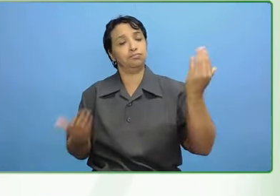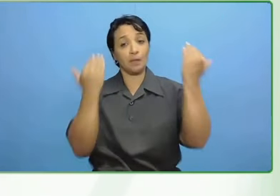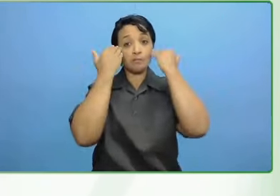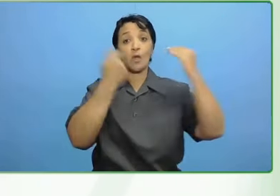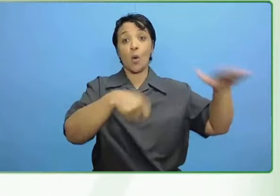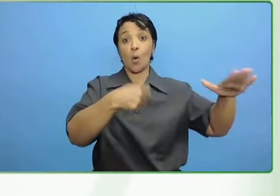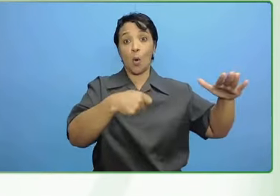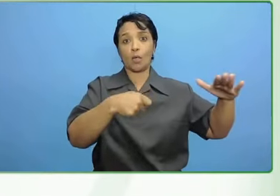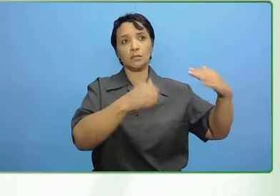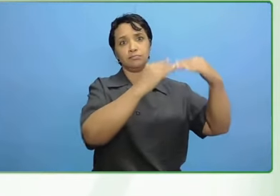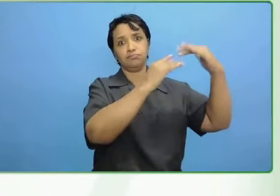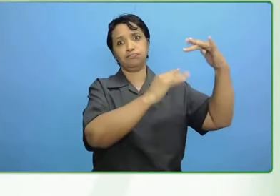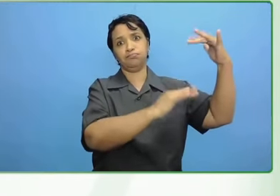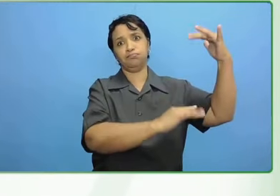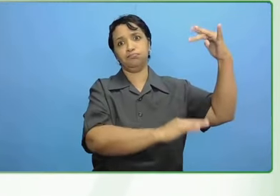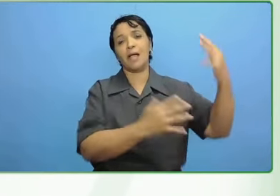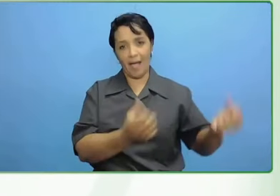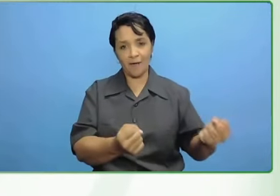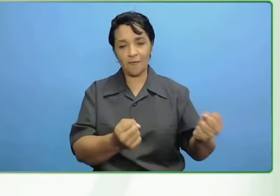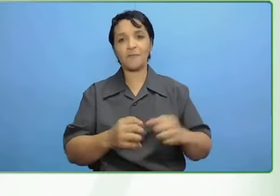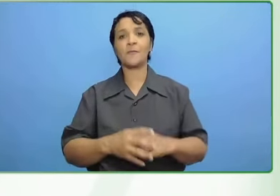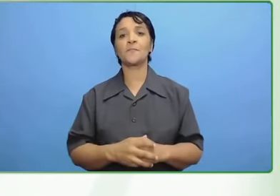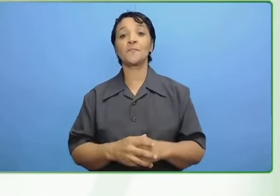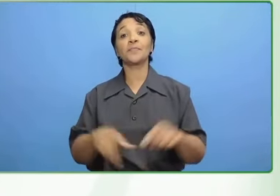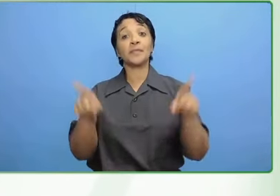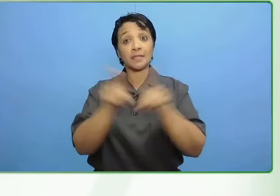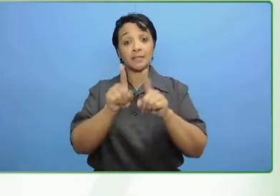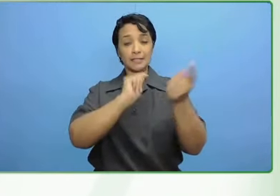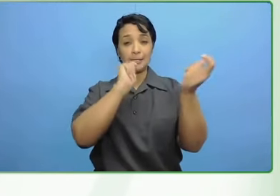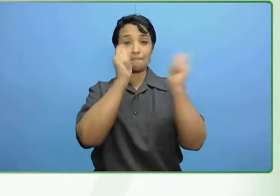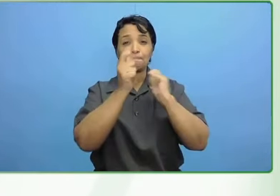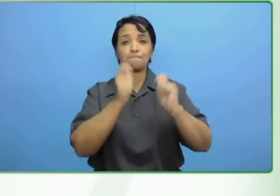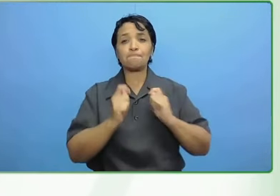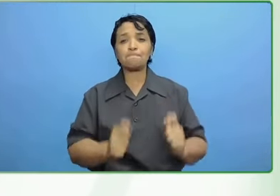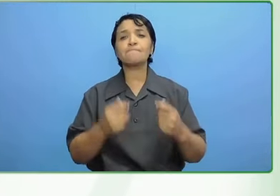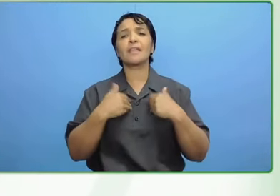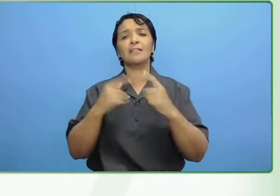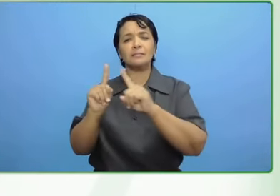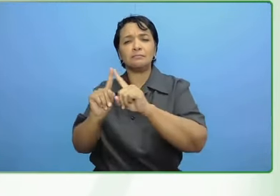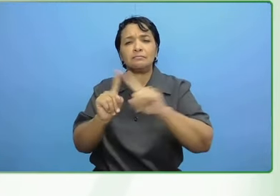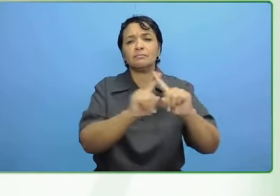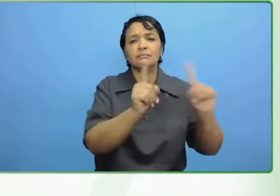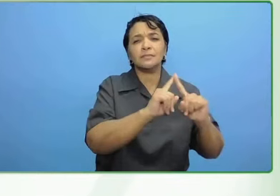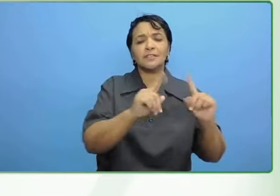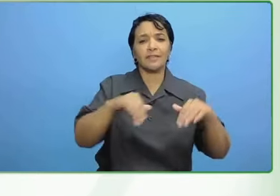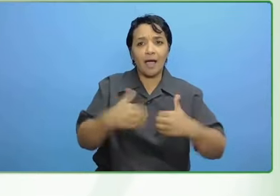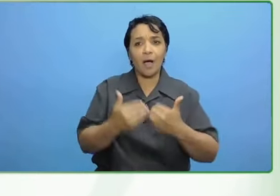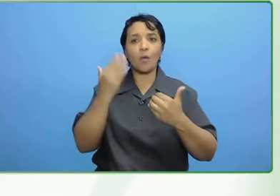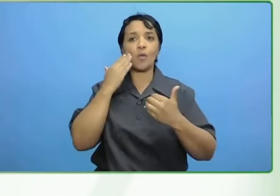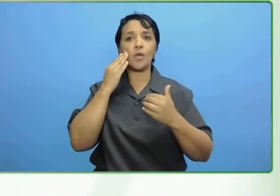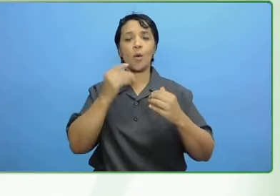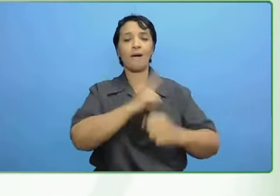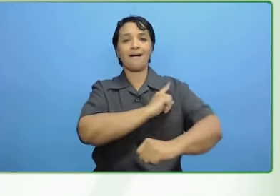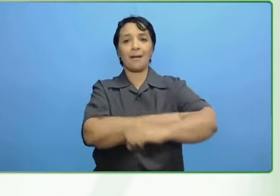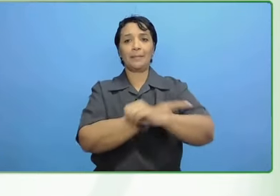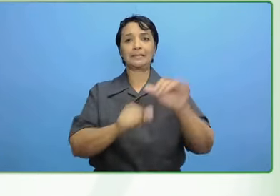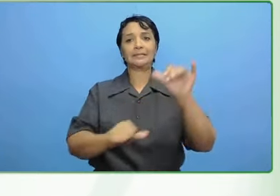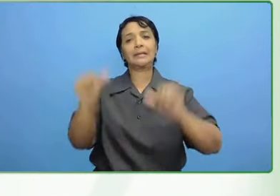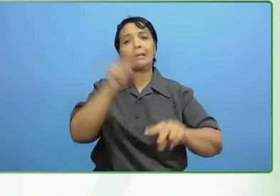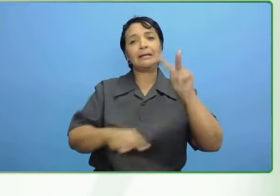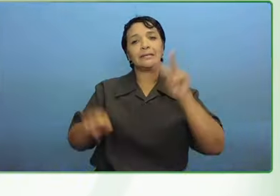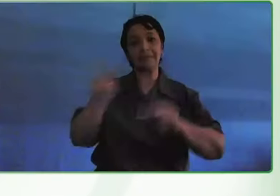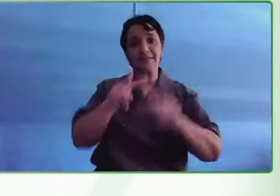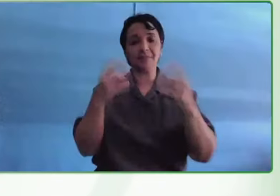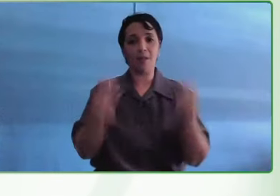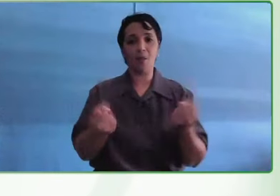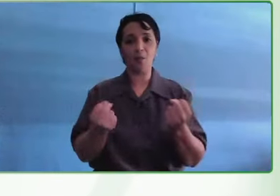system. Amendments have also sought to reduce and simplify capacity assessments under the Act, with a range